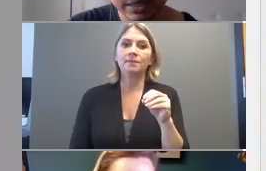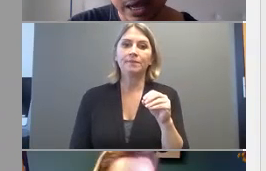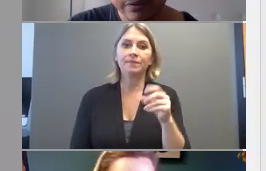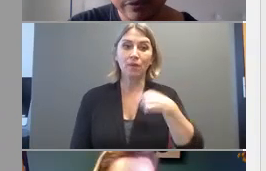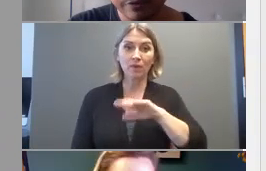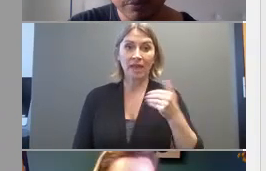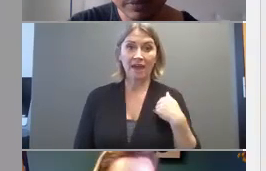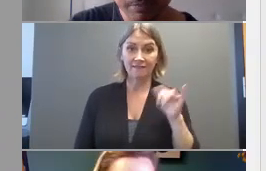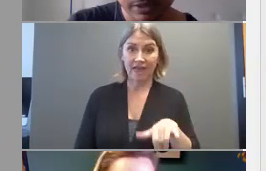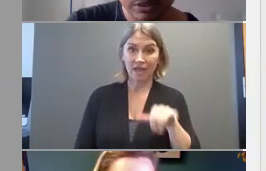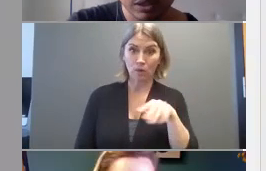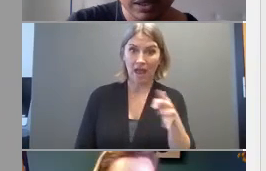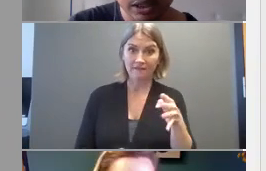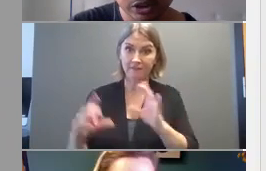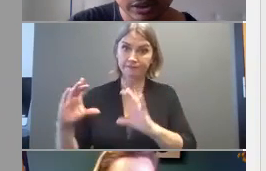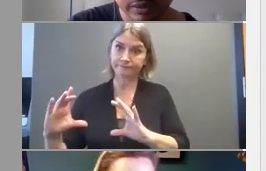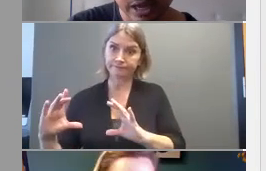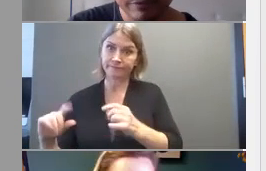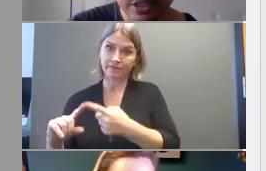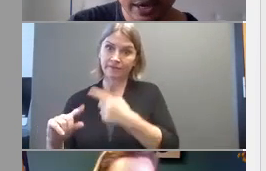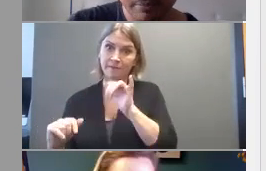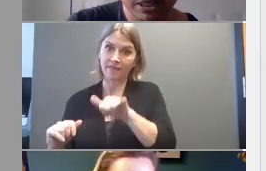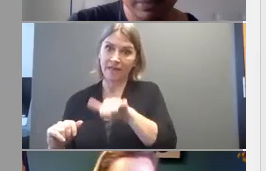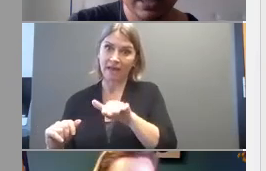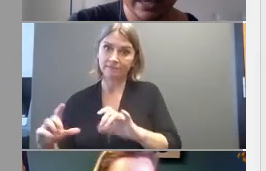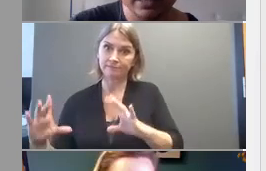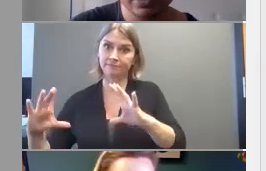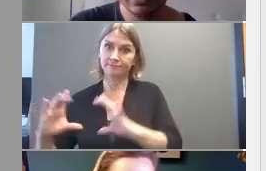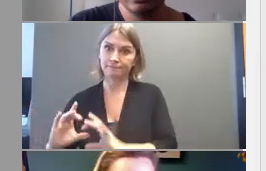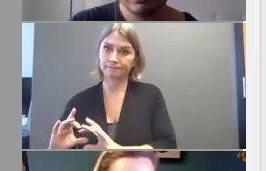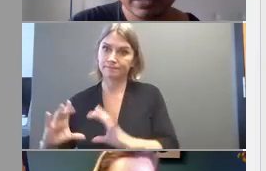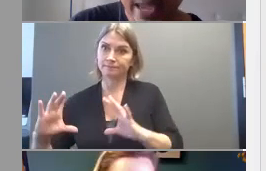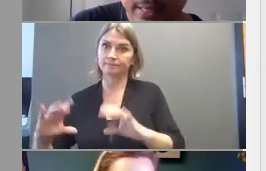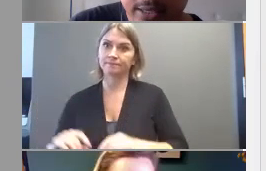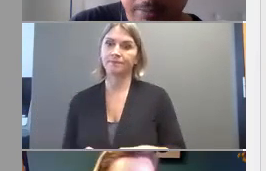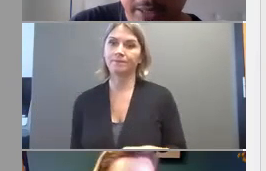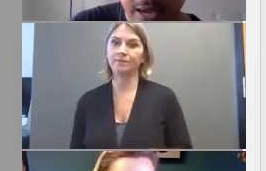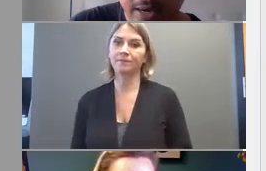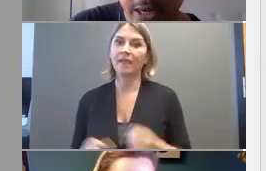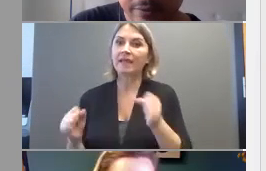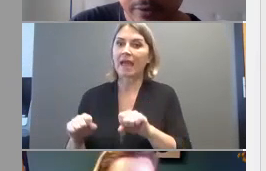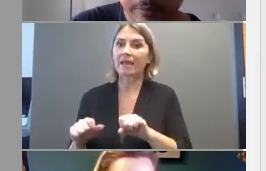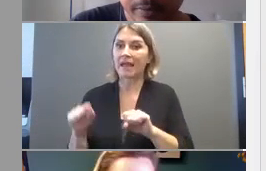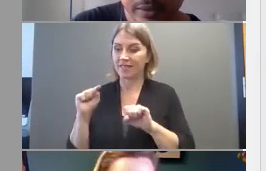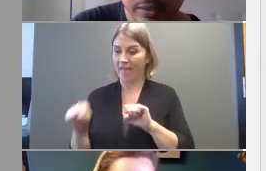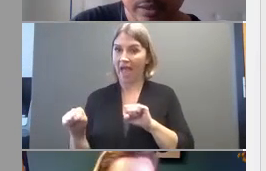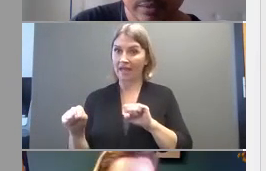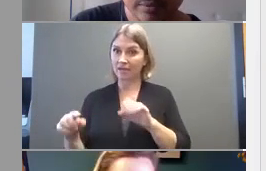got this graph from this particular larger graph which had multiple cycles. Can this meta